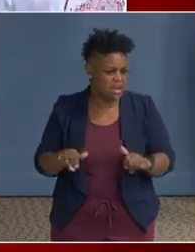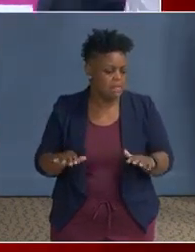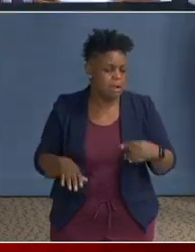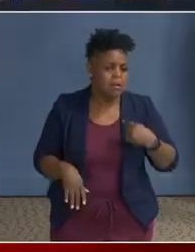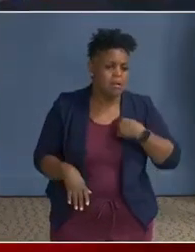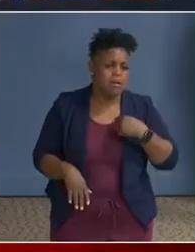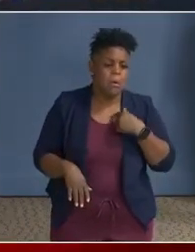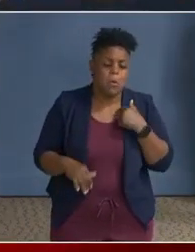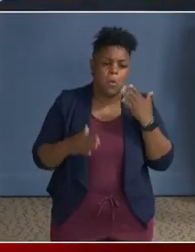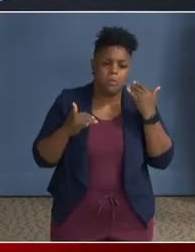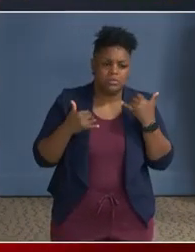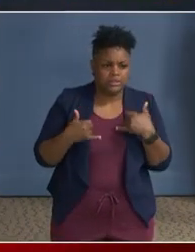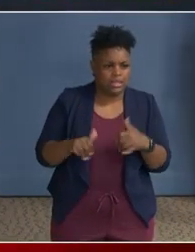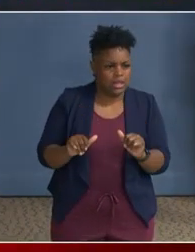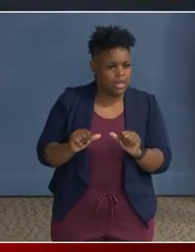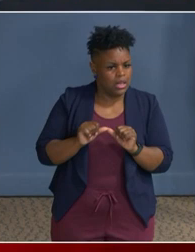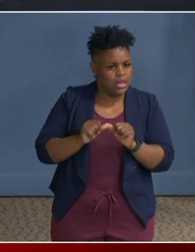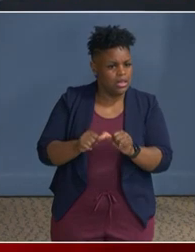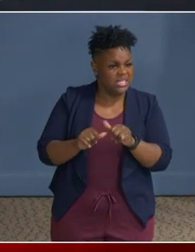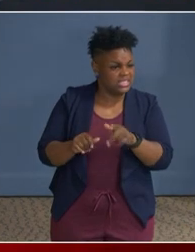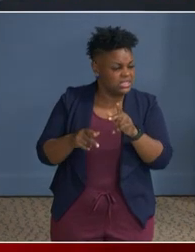in that posture.